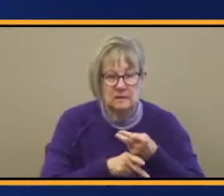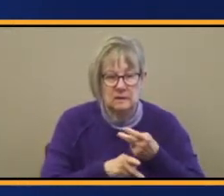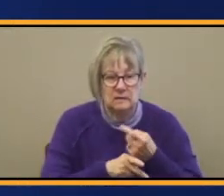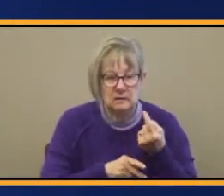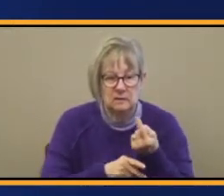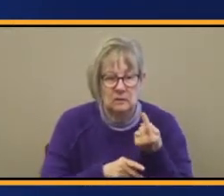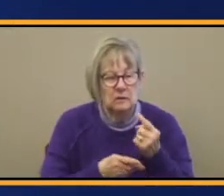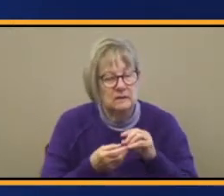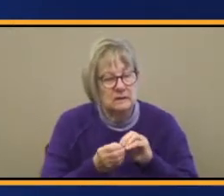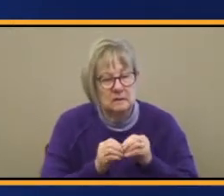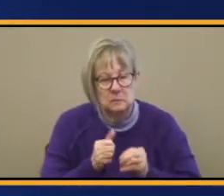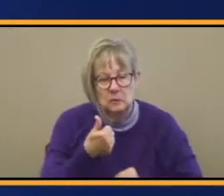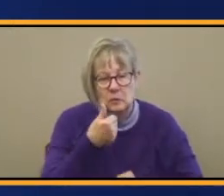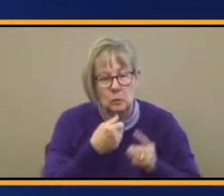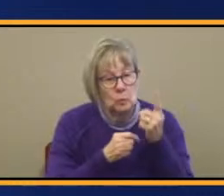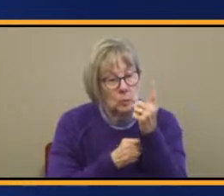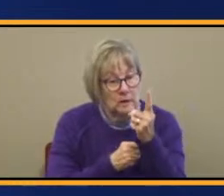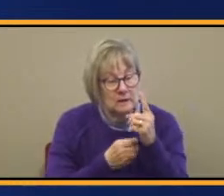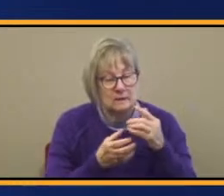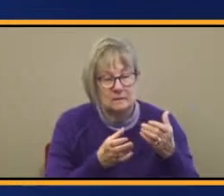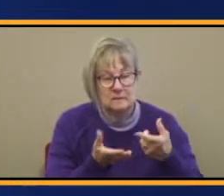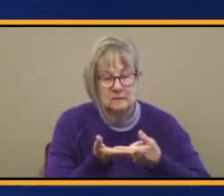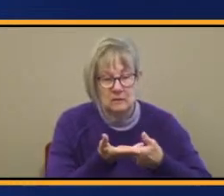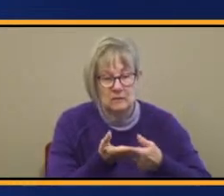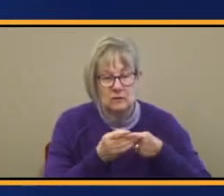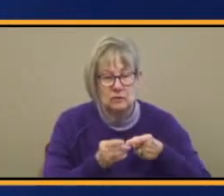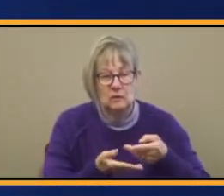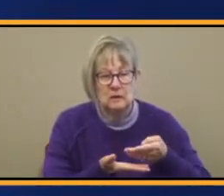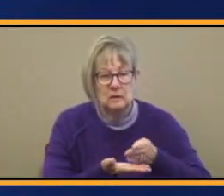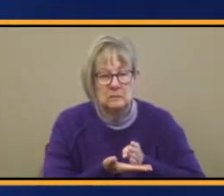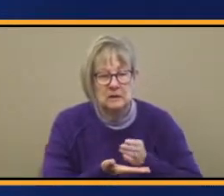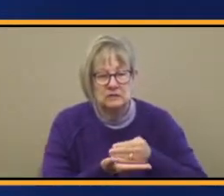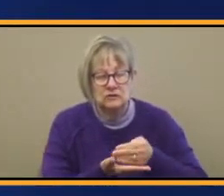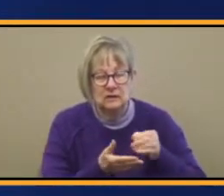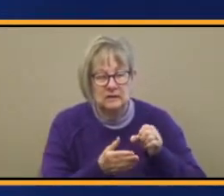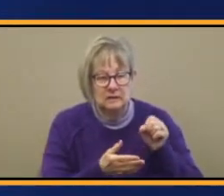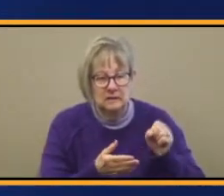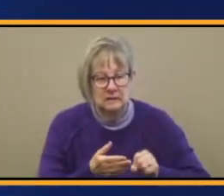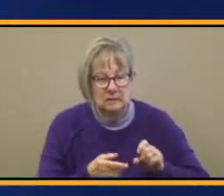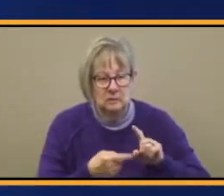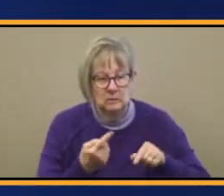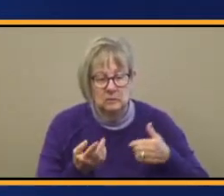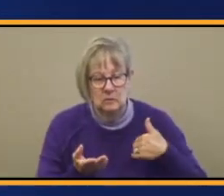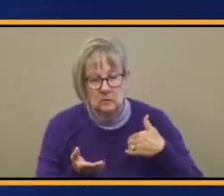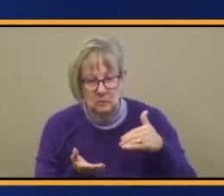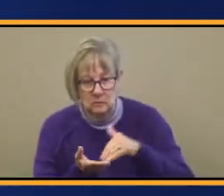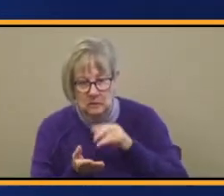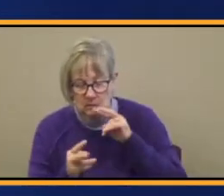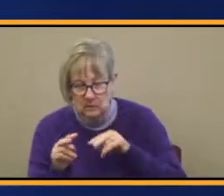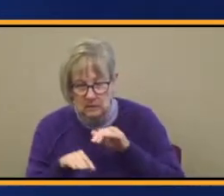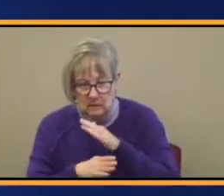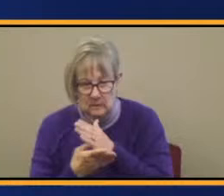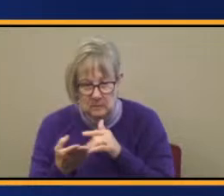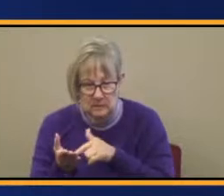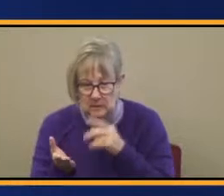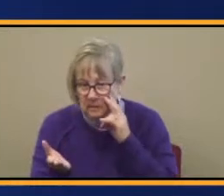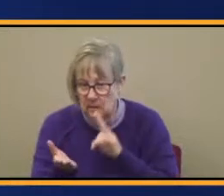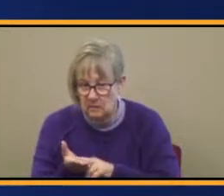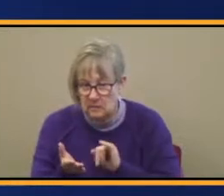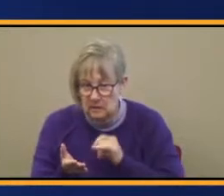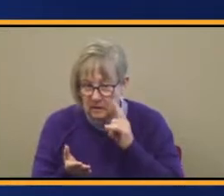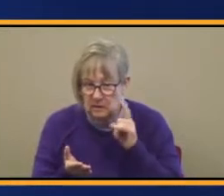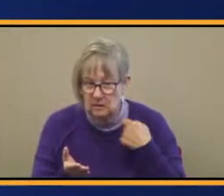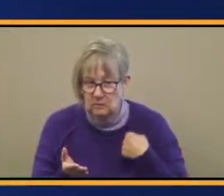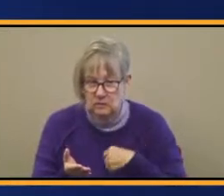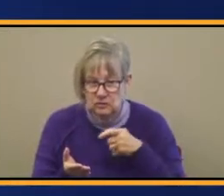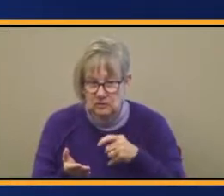the number one conversation during budget seasons. And when we're relooking at some of these contracts, I think that we should have a